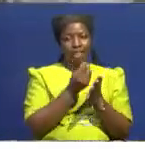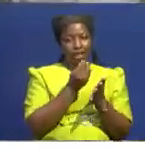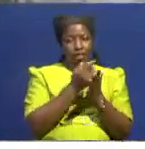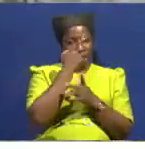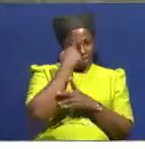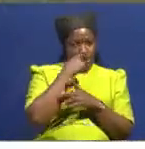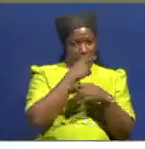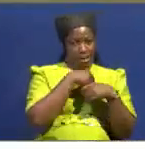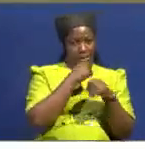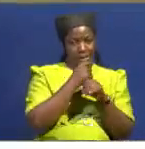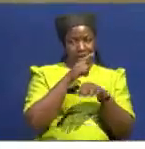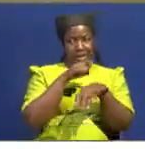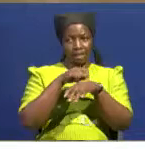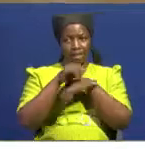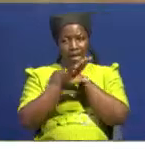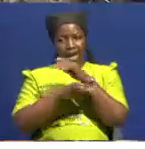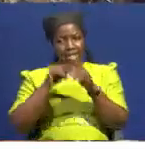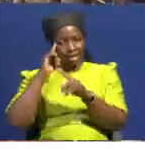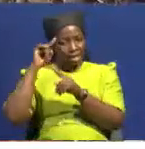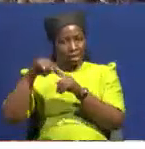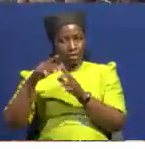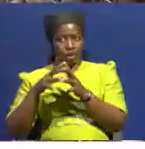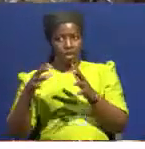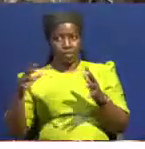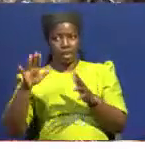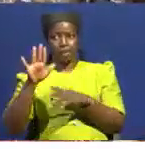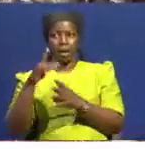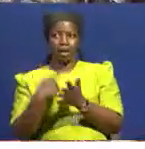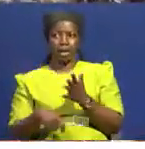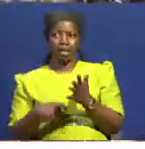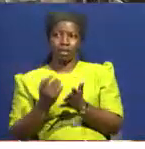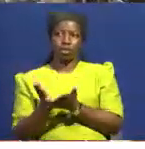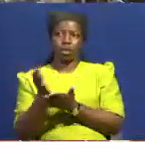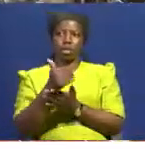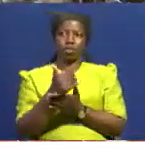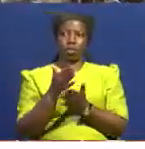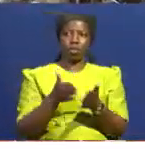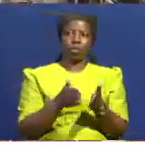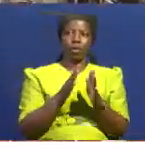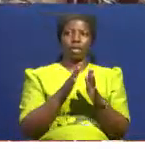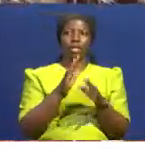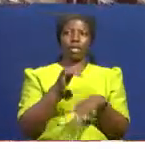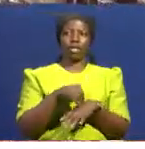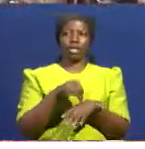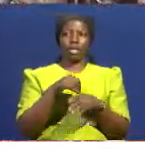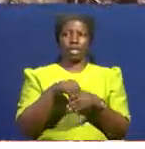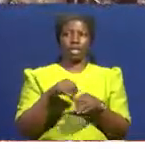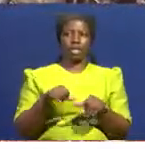making as the country looks to expand its revenue base in a sustainable and equitable manner.